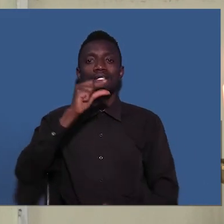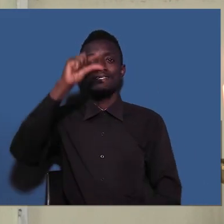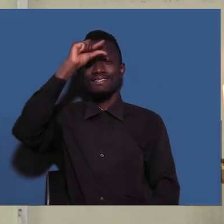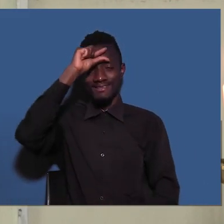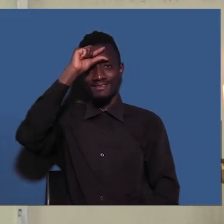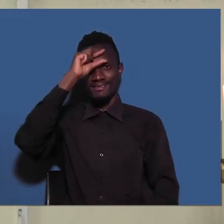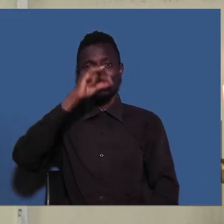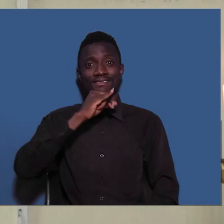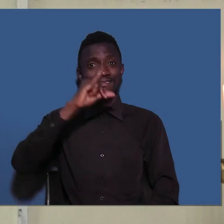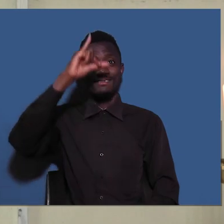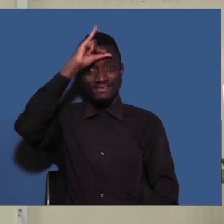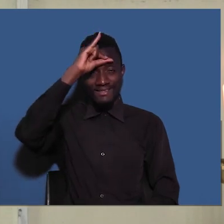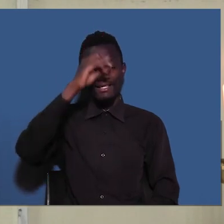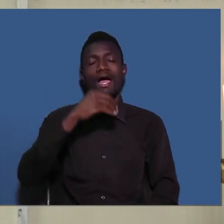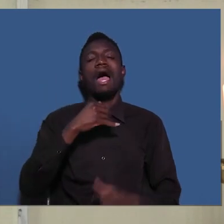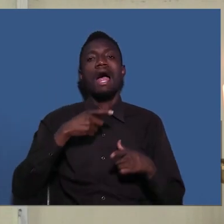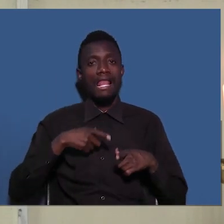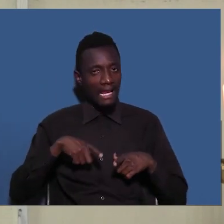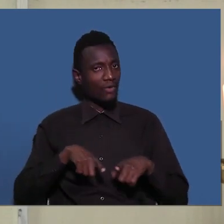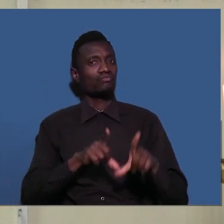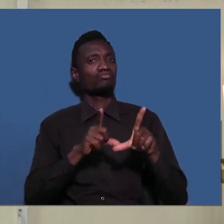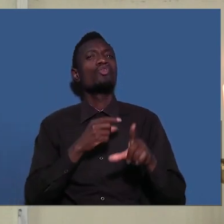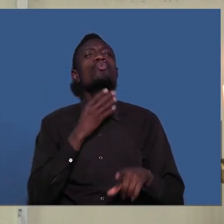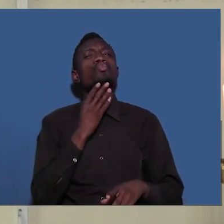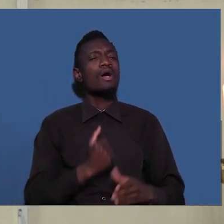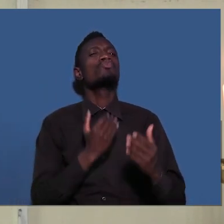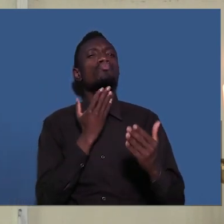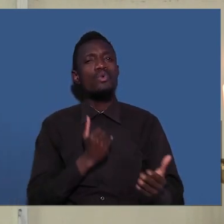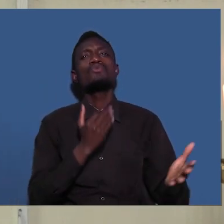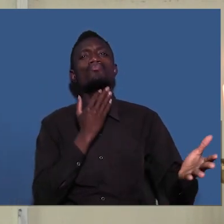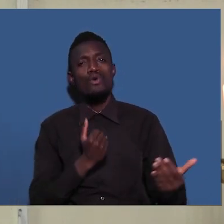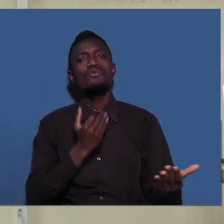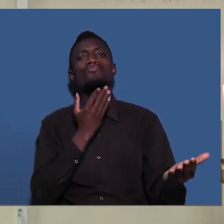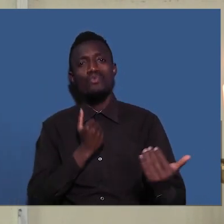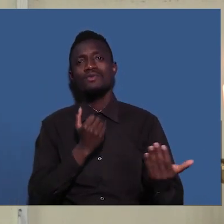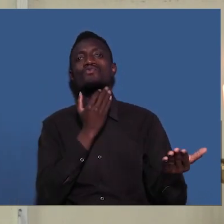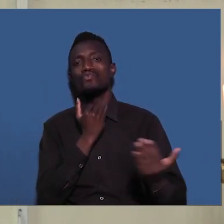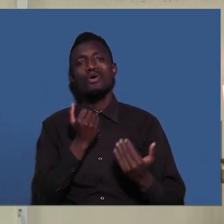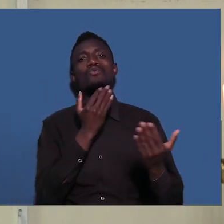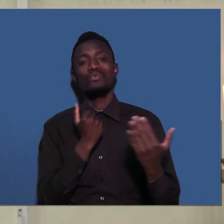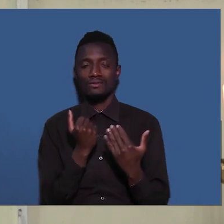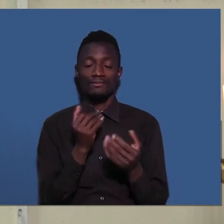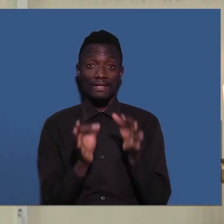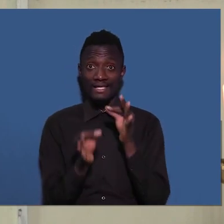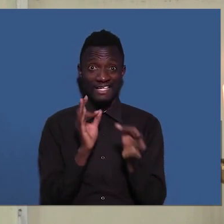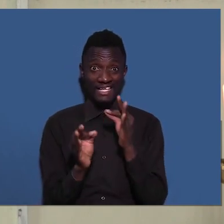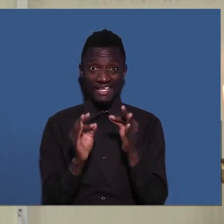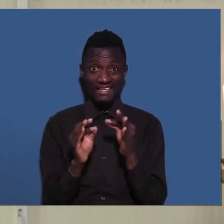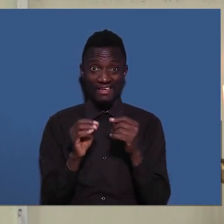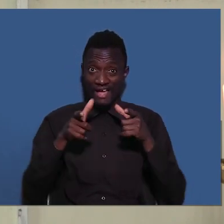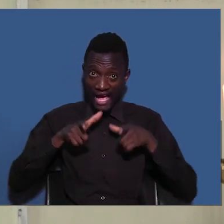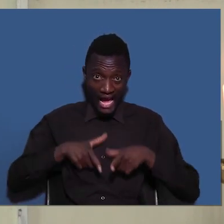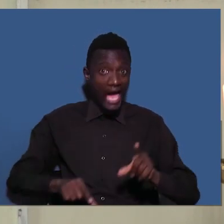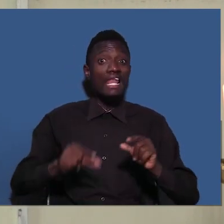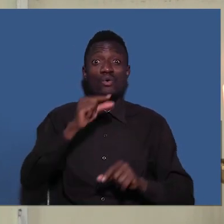you know, when we allow greed to replace contentment,